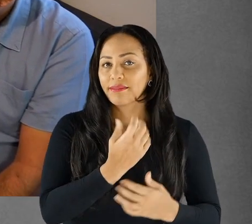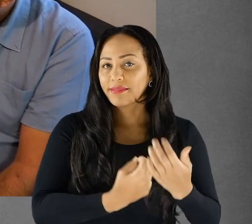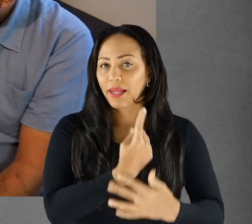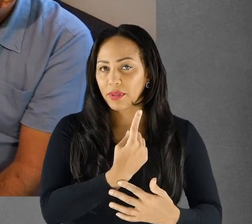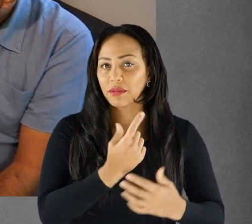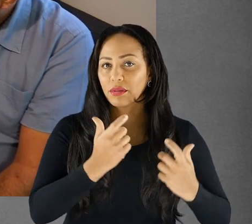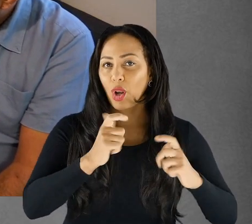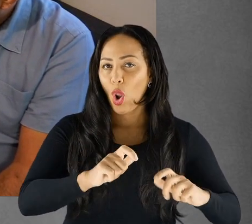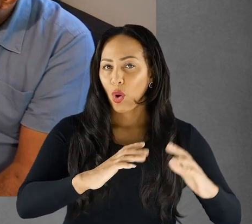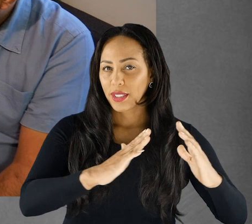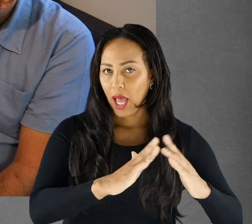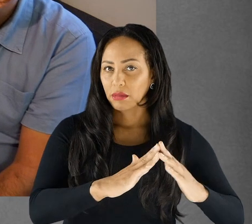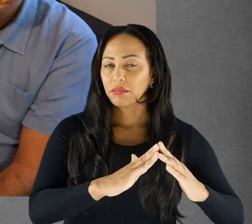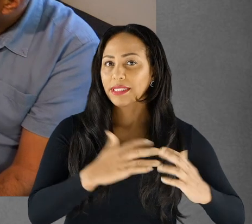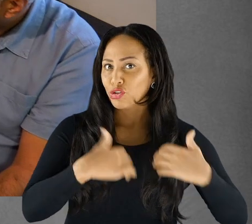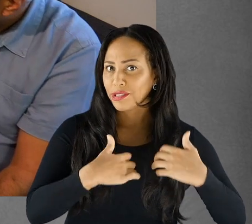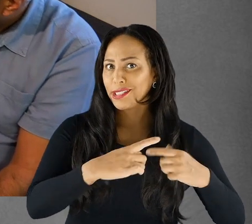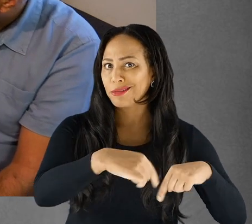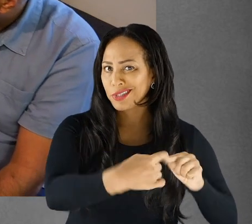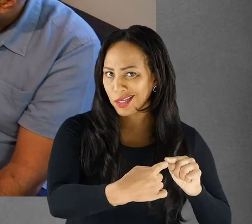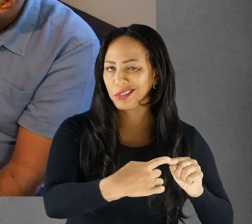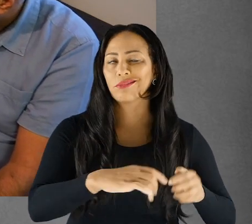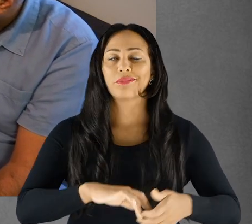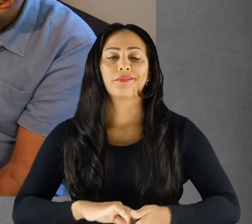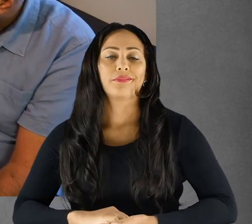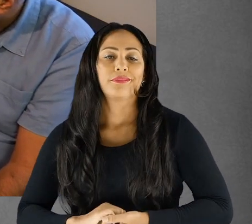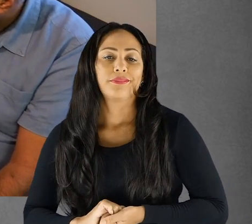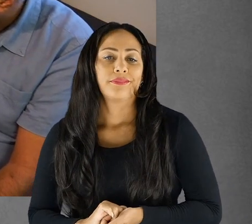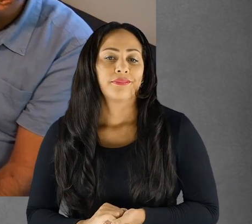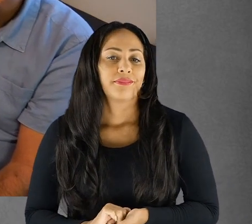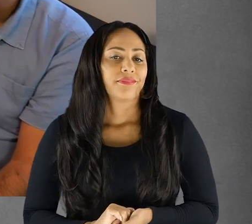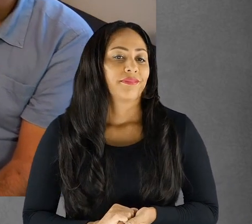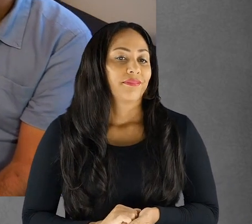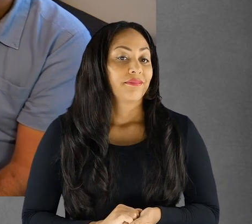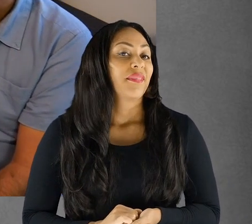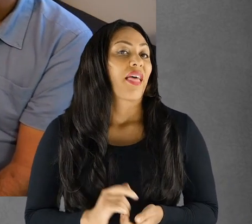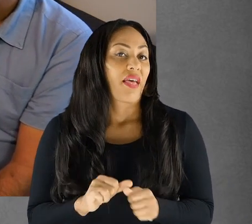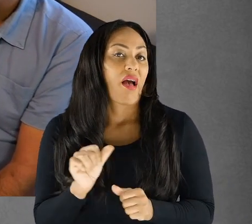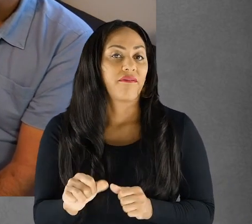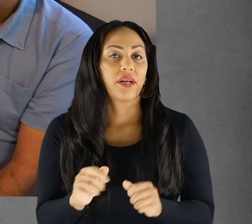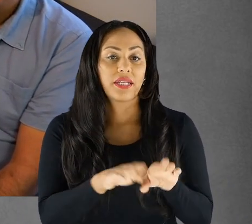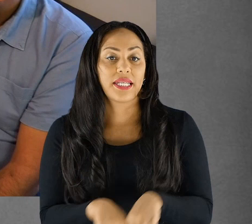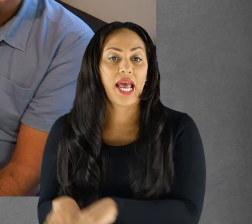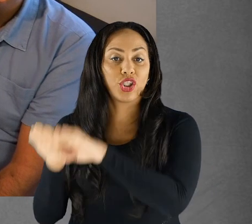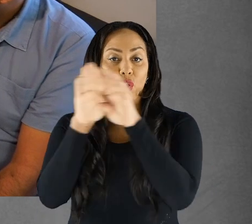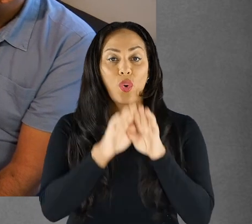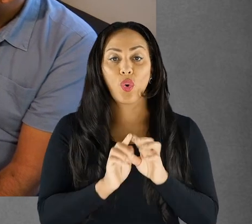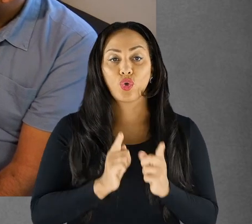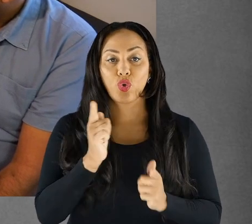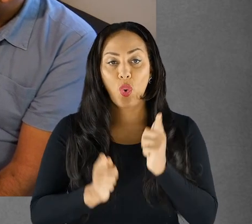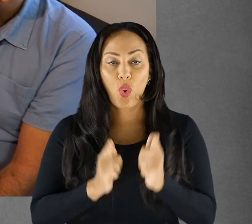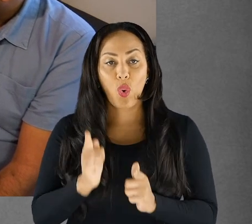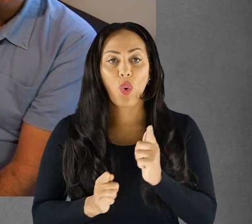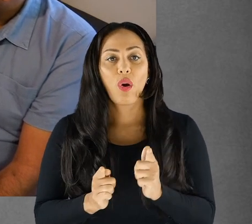And then quite challenging. And then we actually had a national tour. And then the Spark